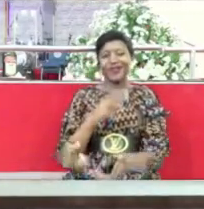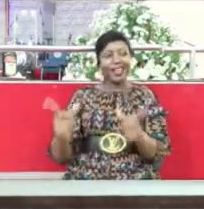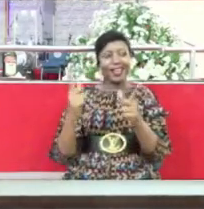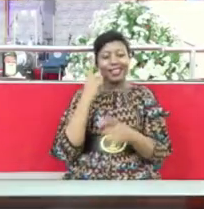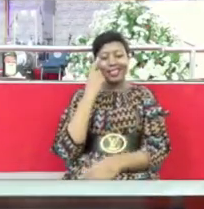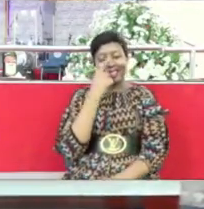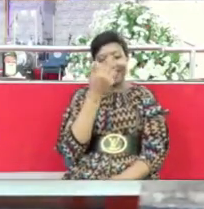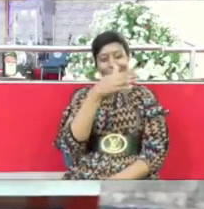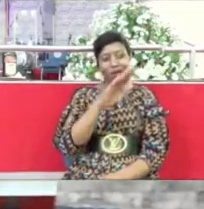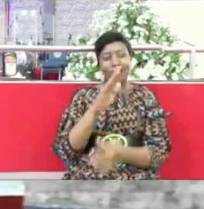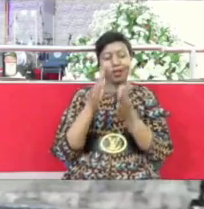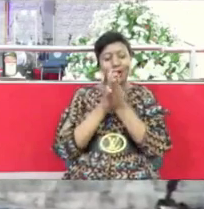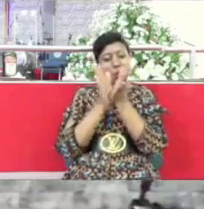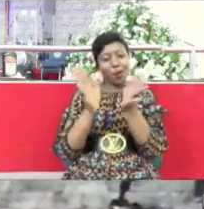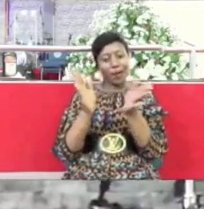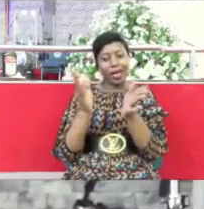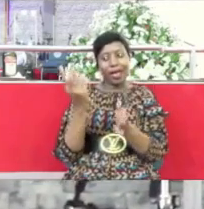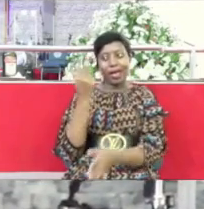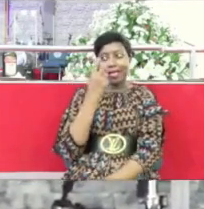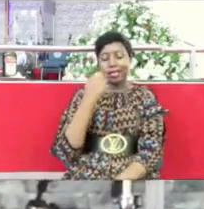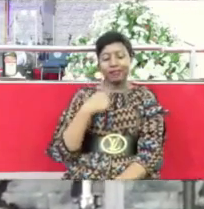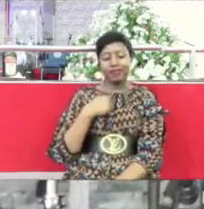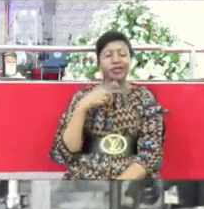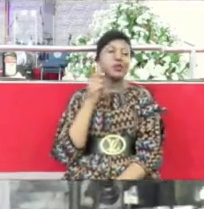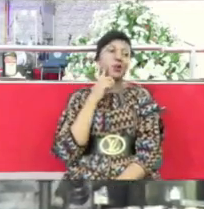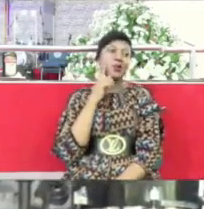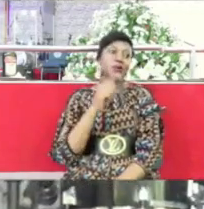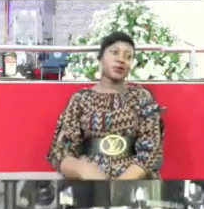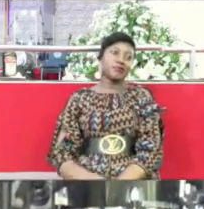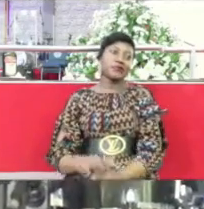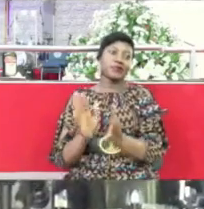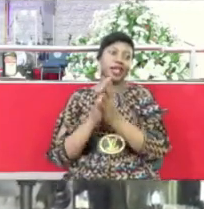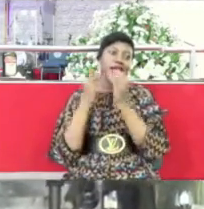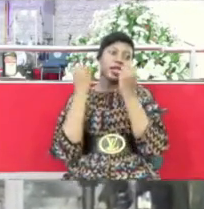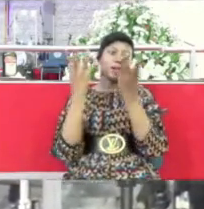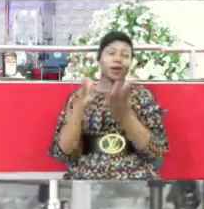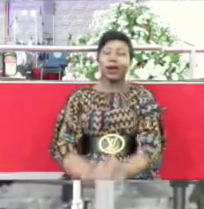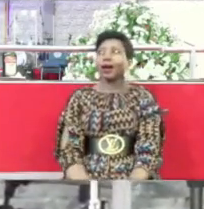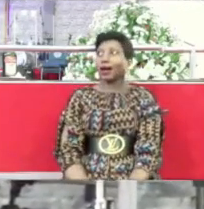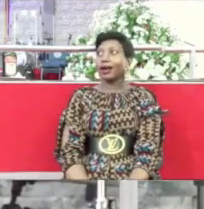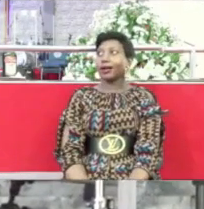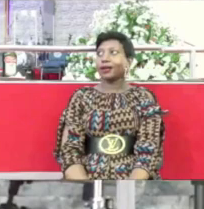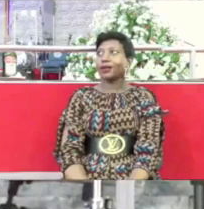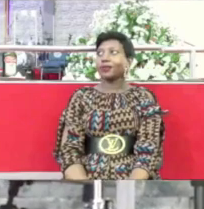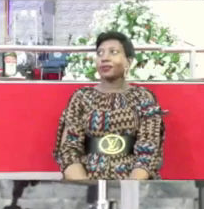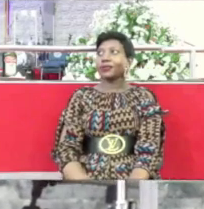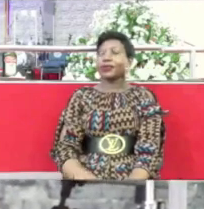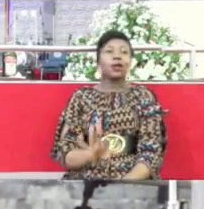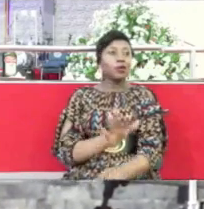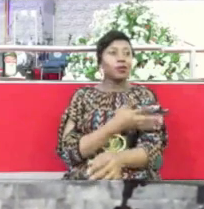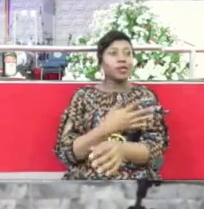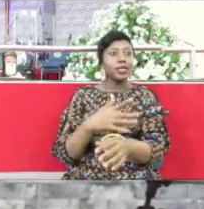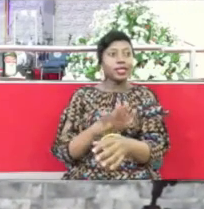open. Unione kesho. You see me tomorrow. Kesho yangu. My tomorrow. Hallelujah. Amen. Tumeimbiwa wimbo hapa na tukaabudu